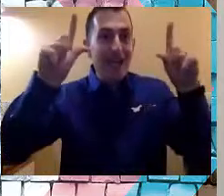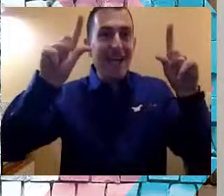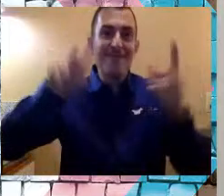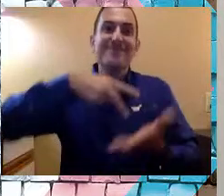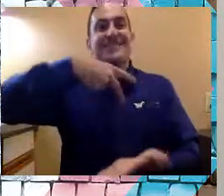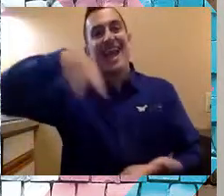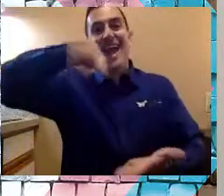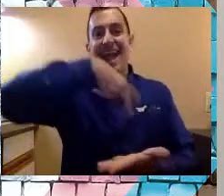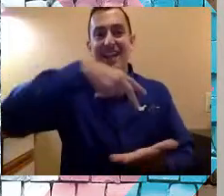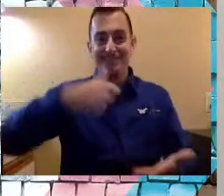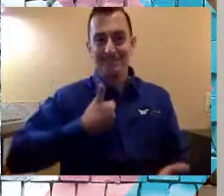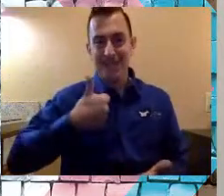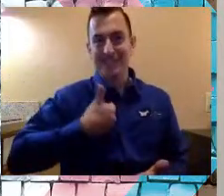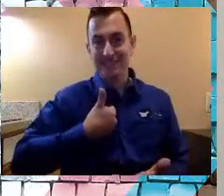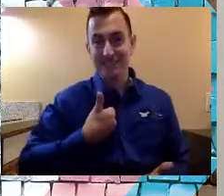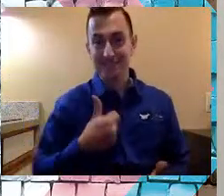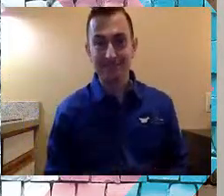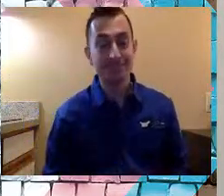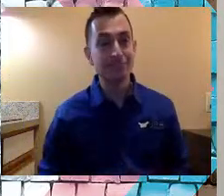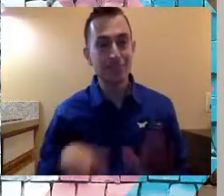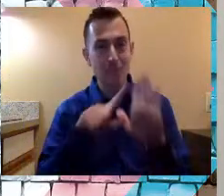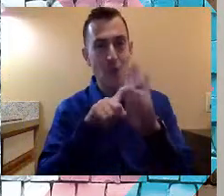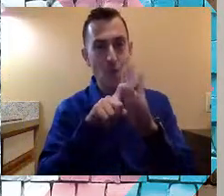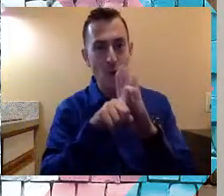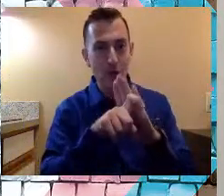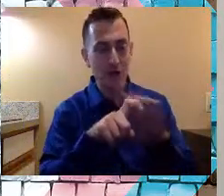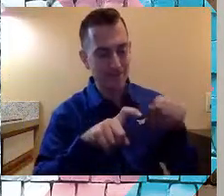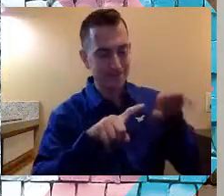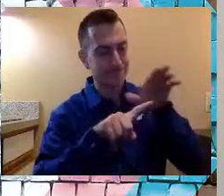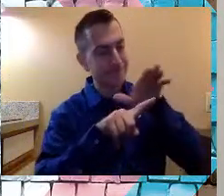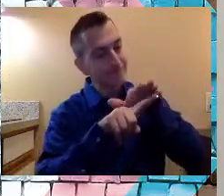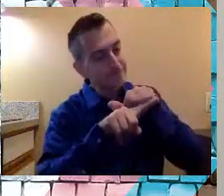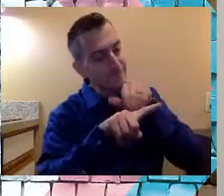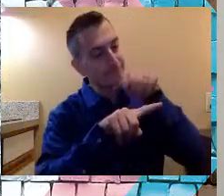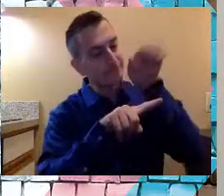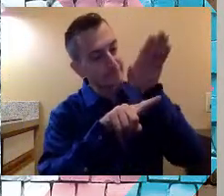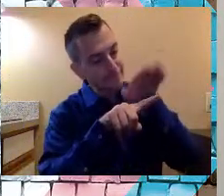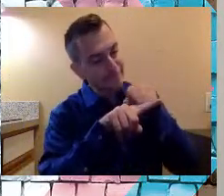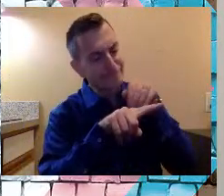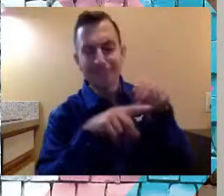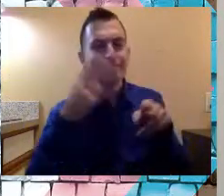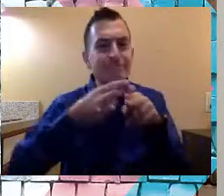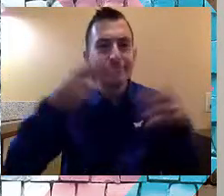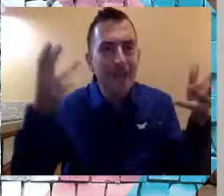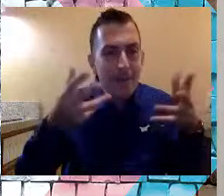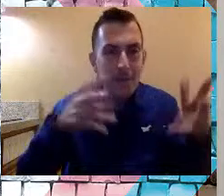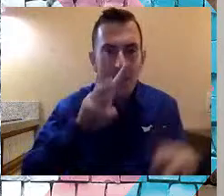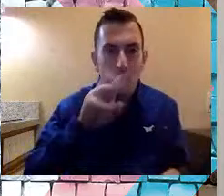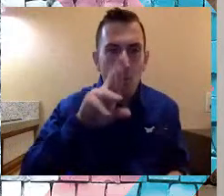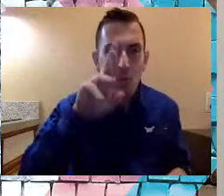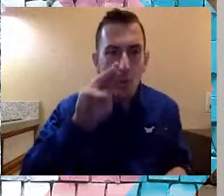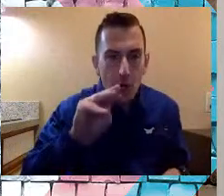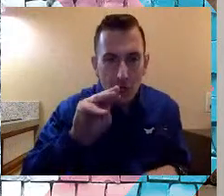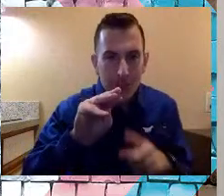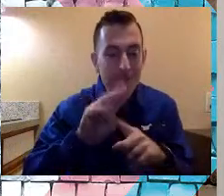It's okay to have a pet worm. Look, his name must be Worm because he's in his own house right